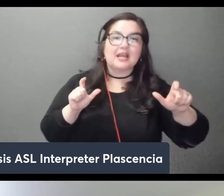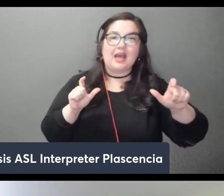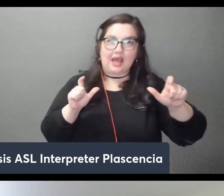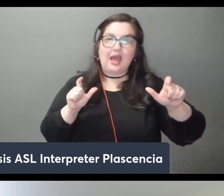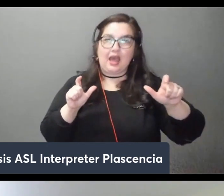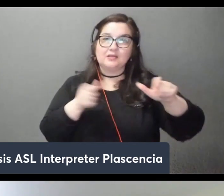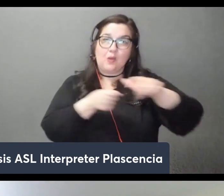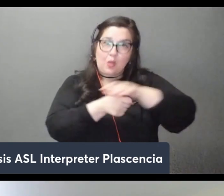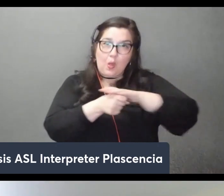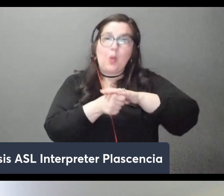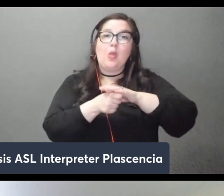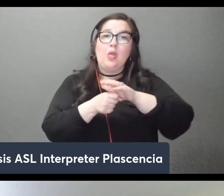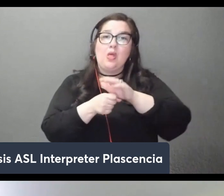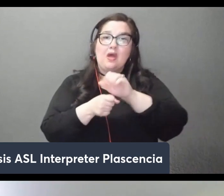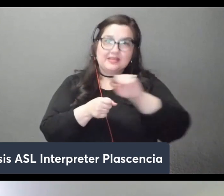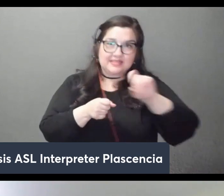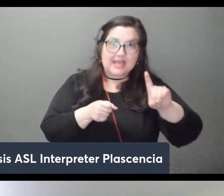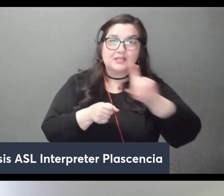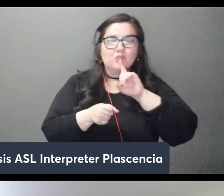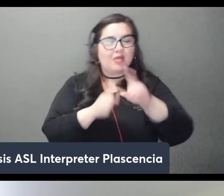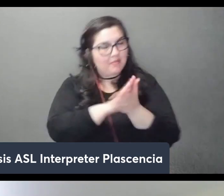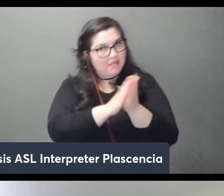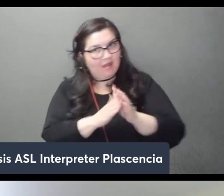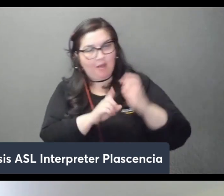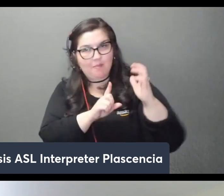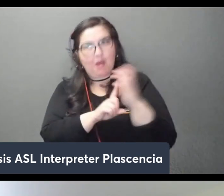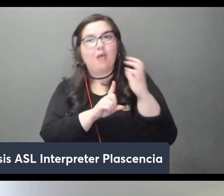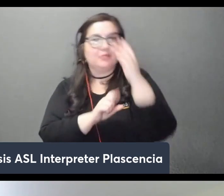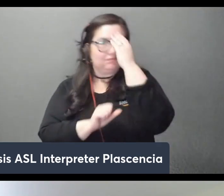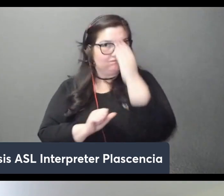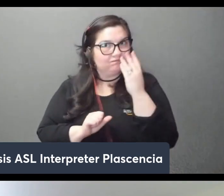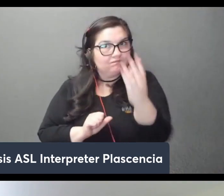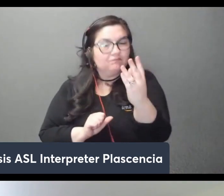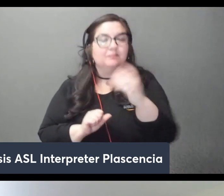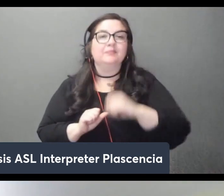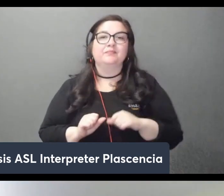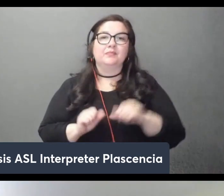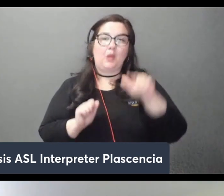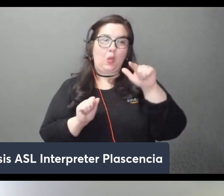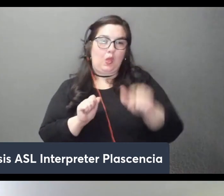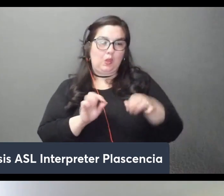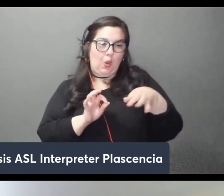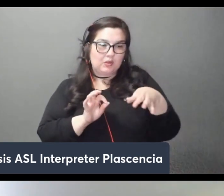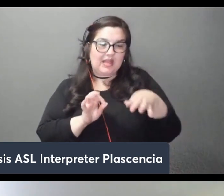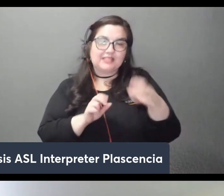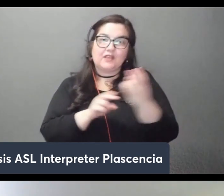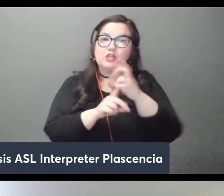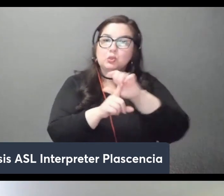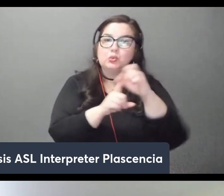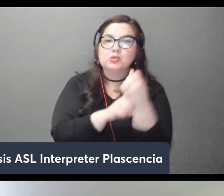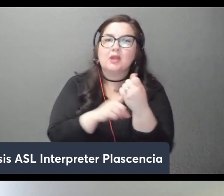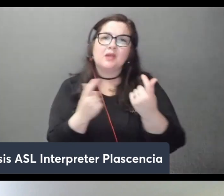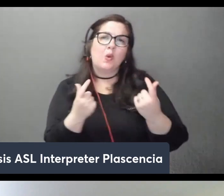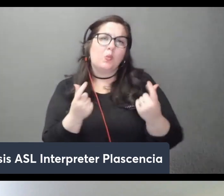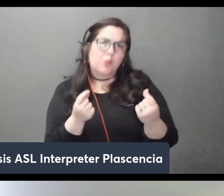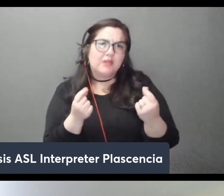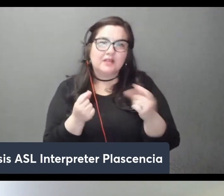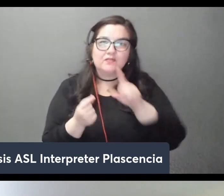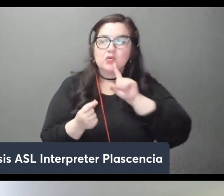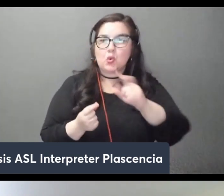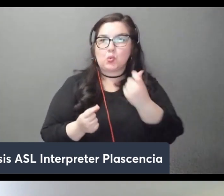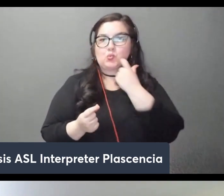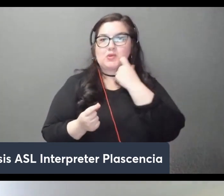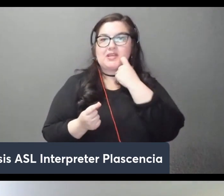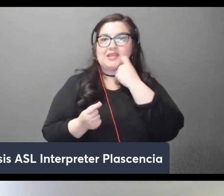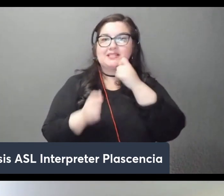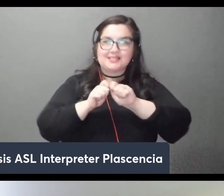really, really popular. To really address the low latency use cases, what we have really done is we have recently launched